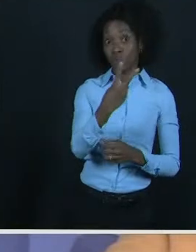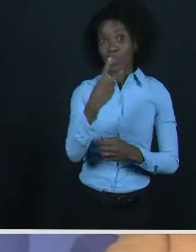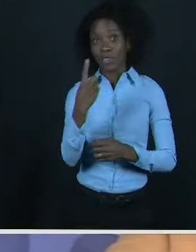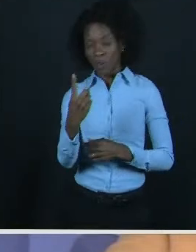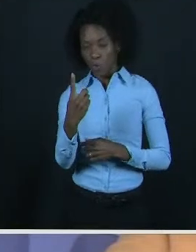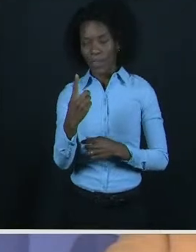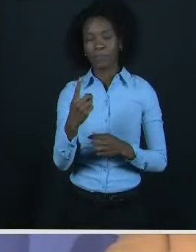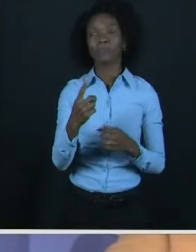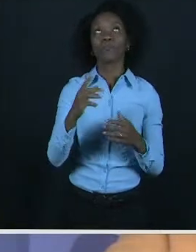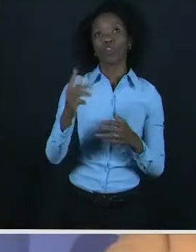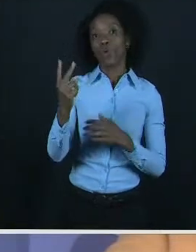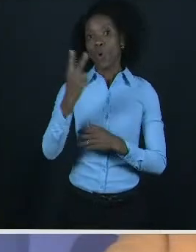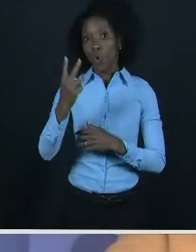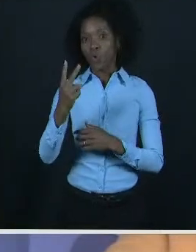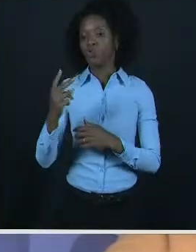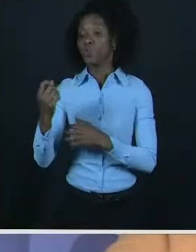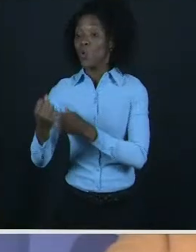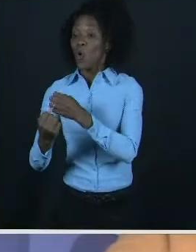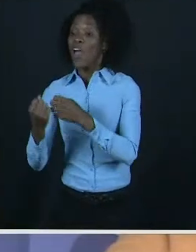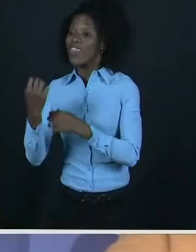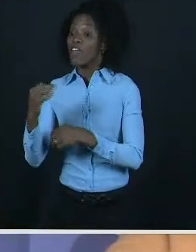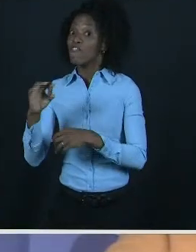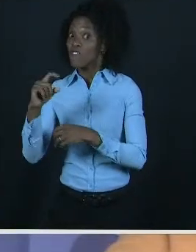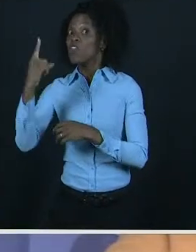and the first quarter of 2022,